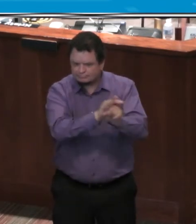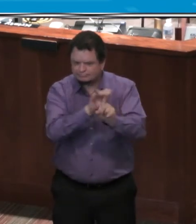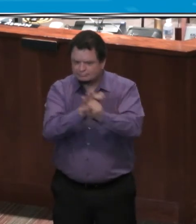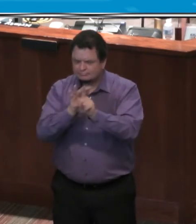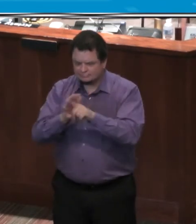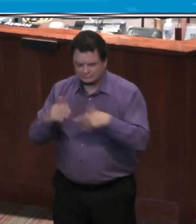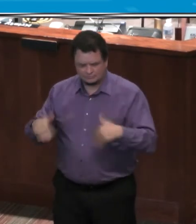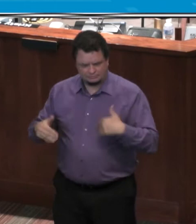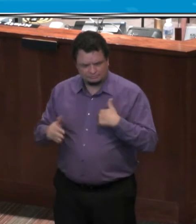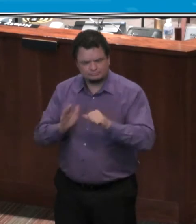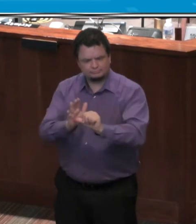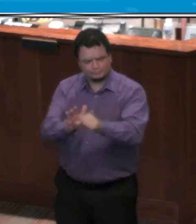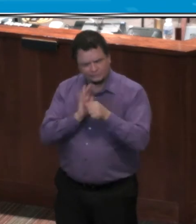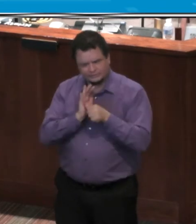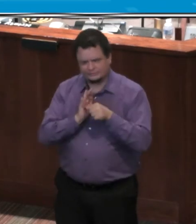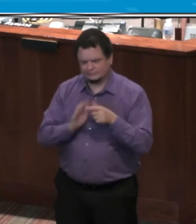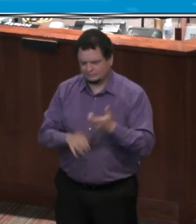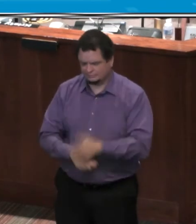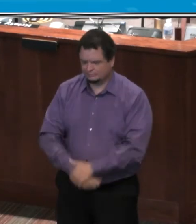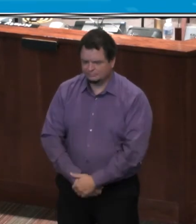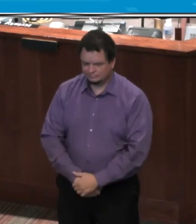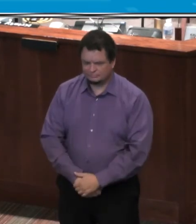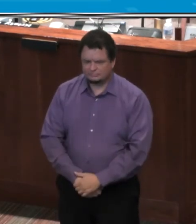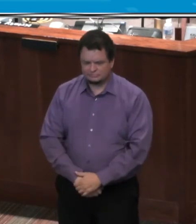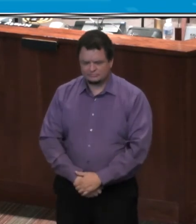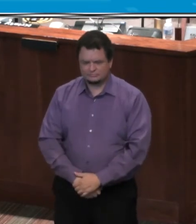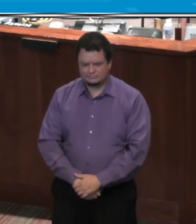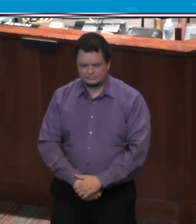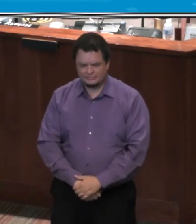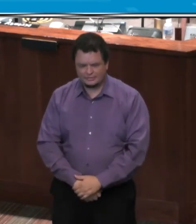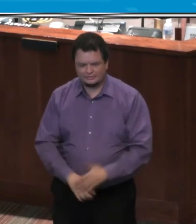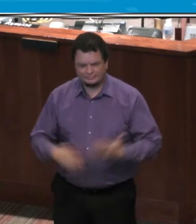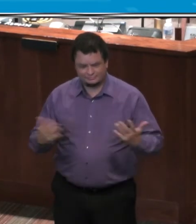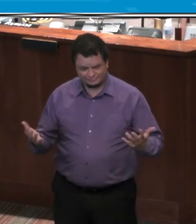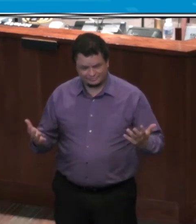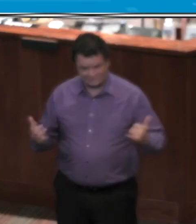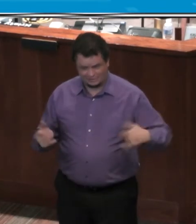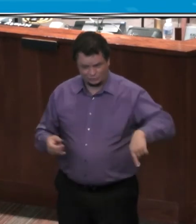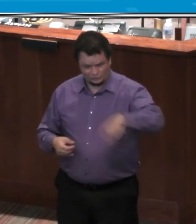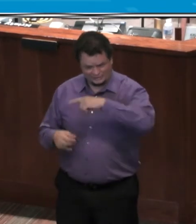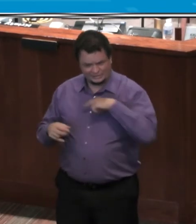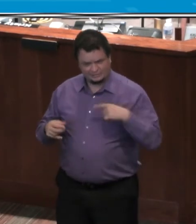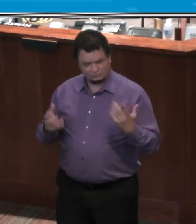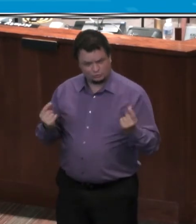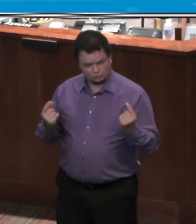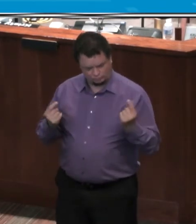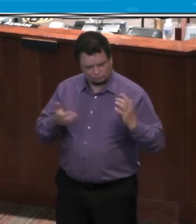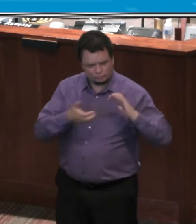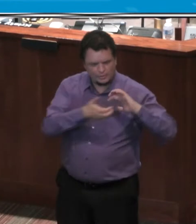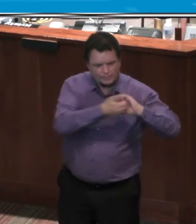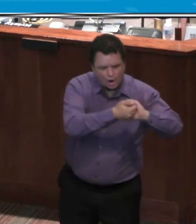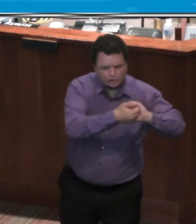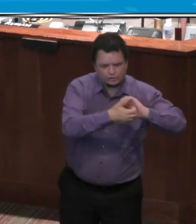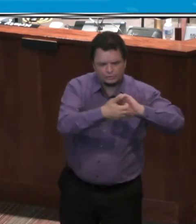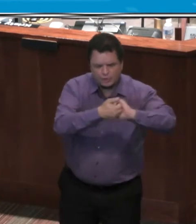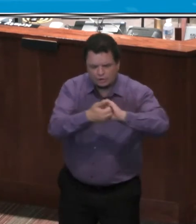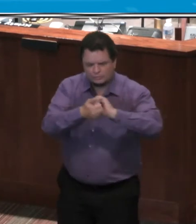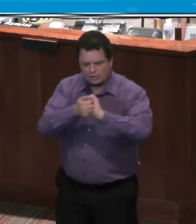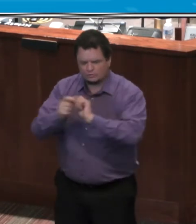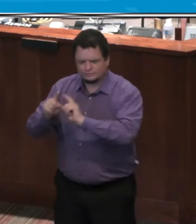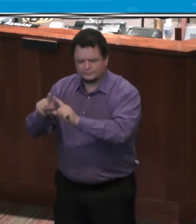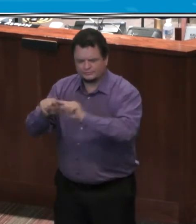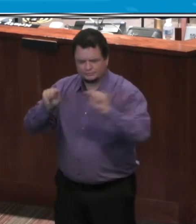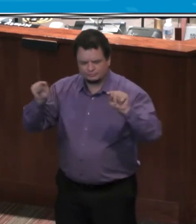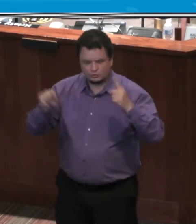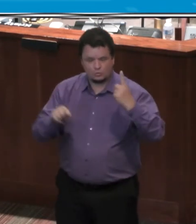we have suffered too. We've partnered, and a lot of us are included in what's called Transforming Safety and the